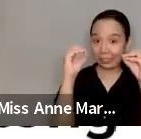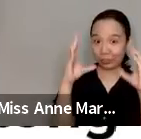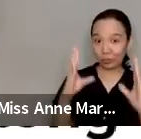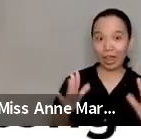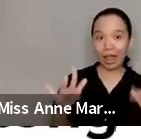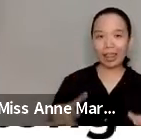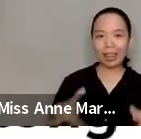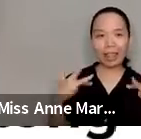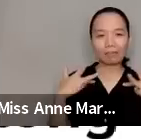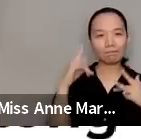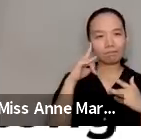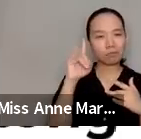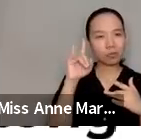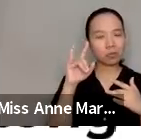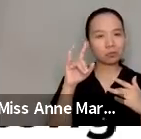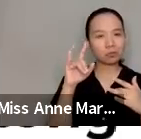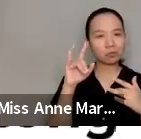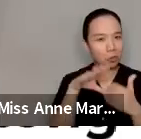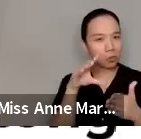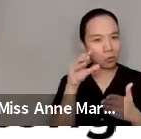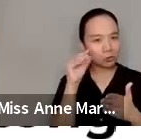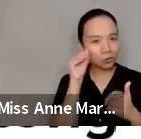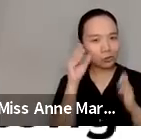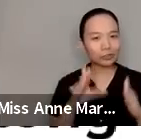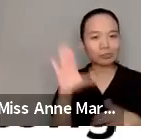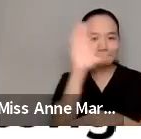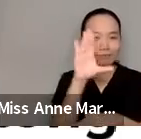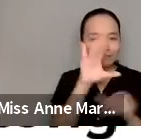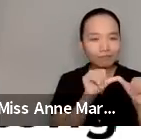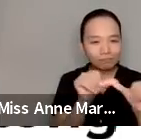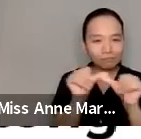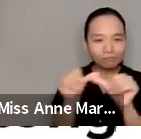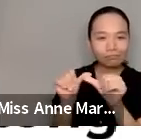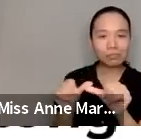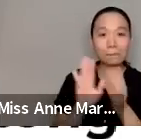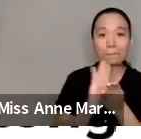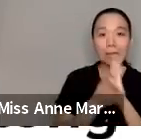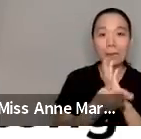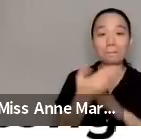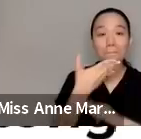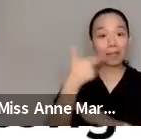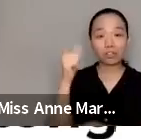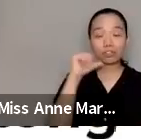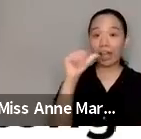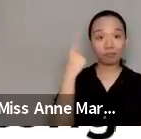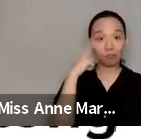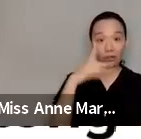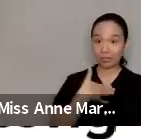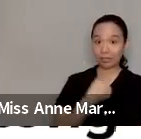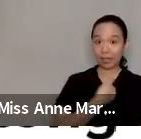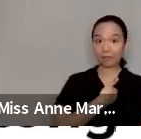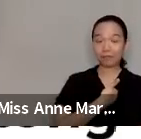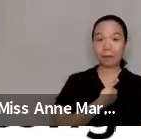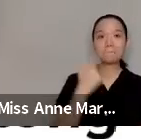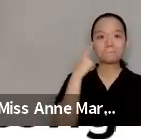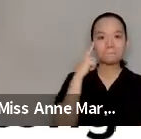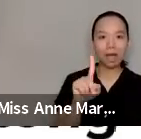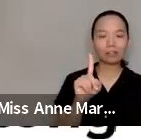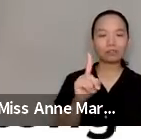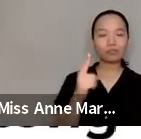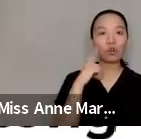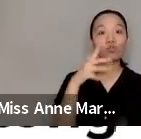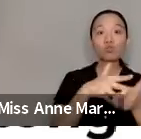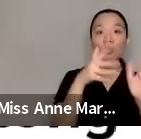a lifelong learner, continually seeking ways to become better, not for herself, but for her